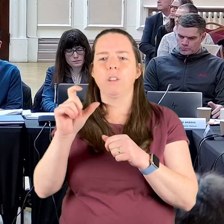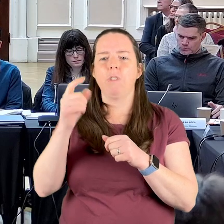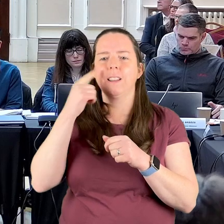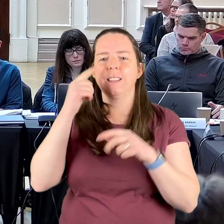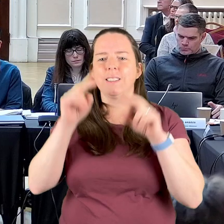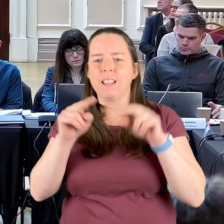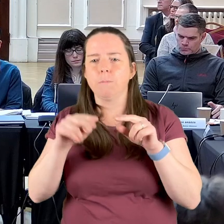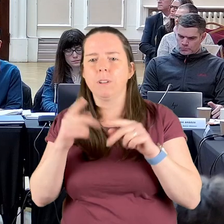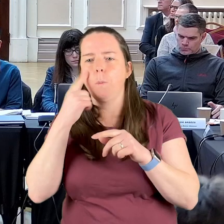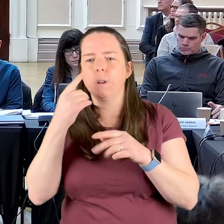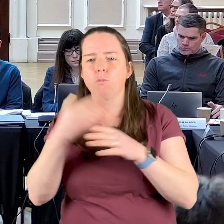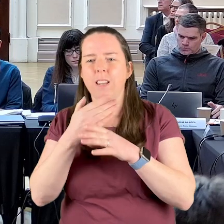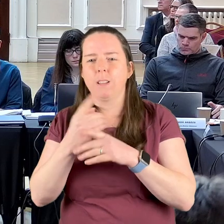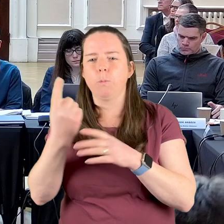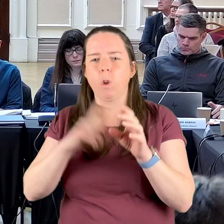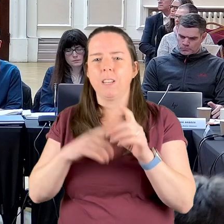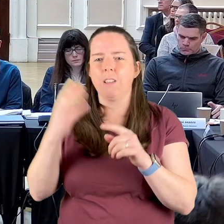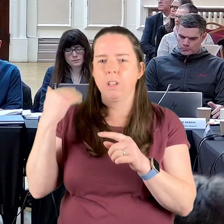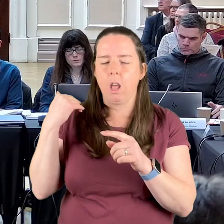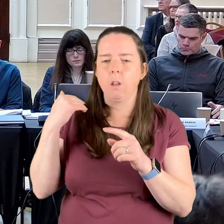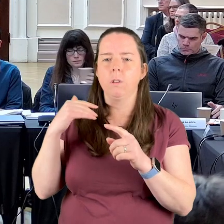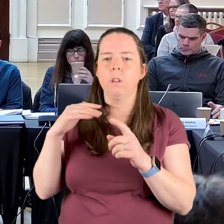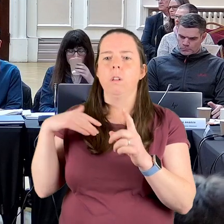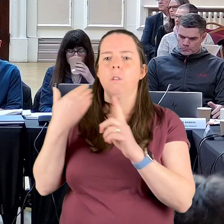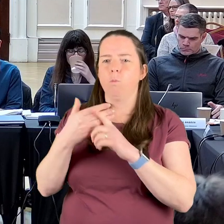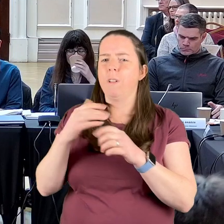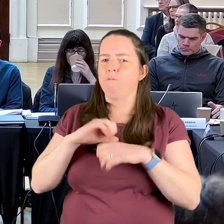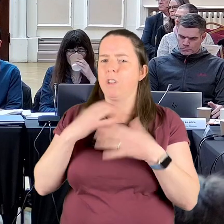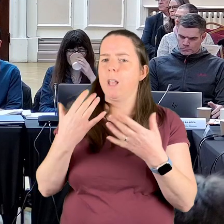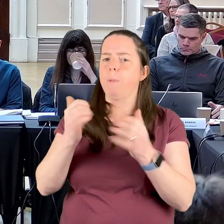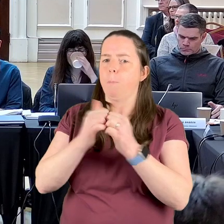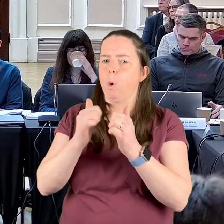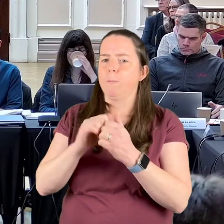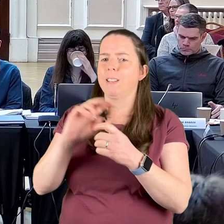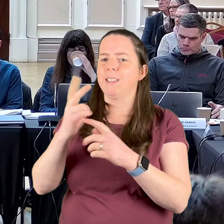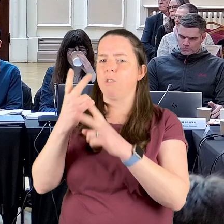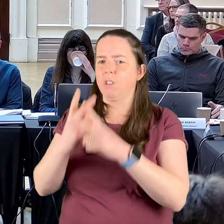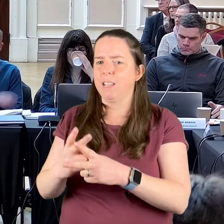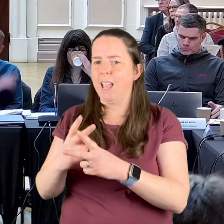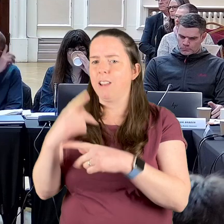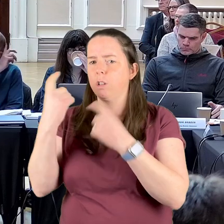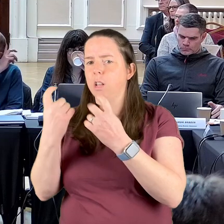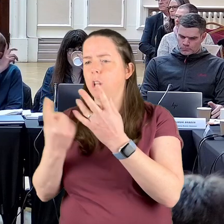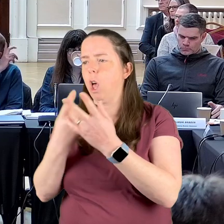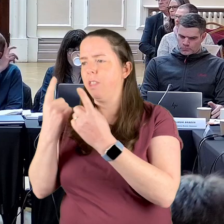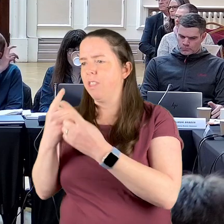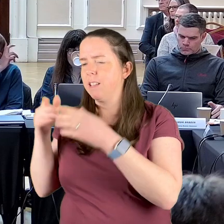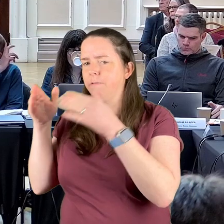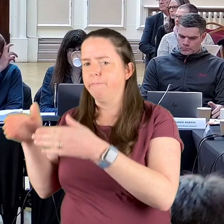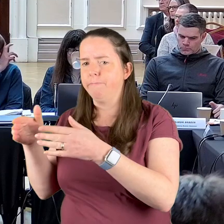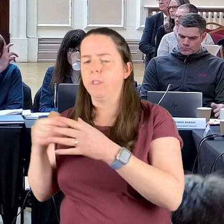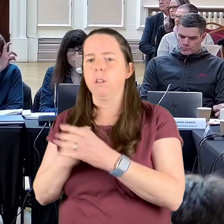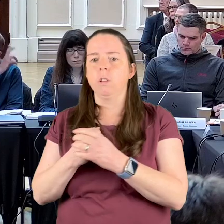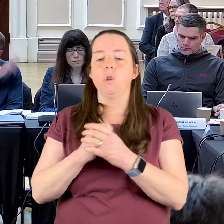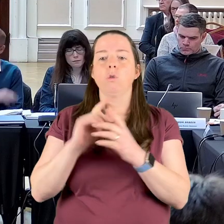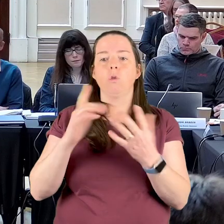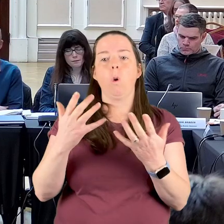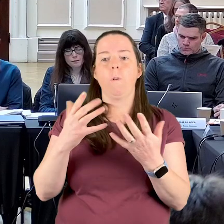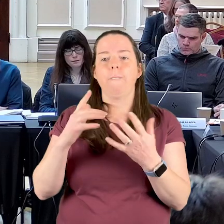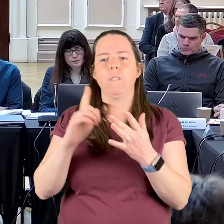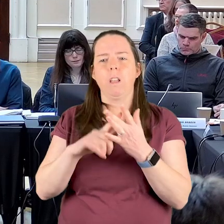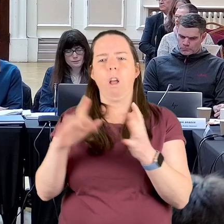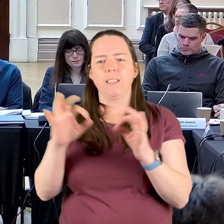optical practices about a year ago. And basically, that will be free up some appointment in the secondary care to concentrate on other